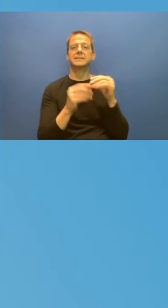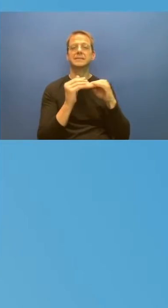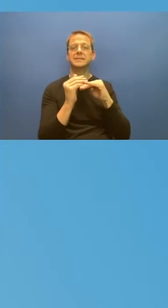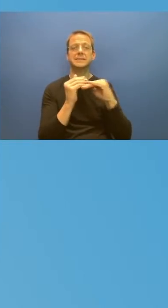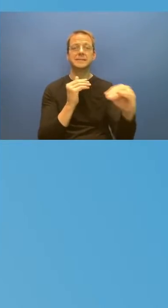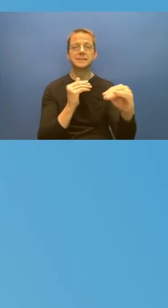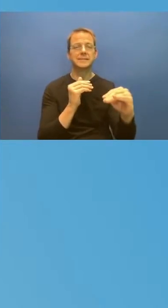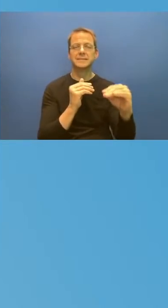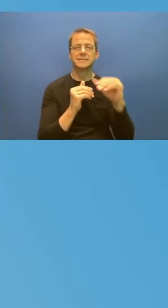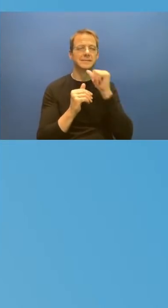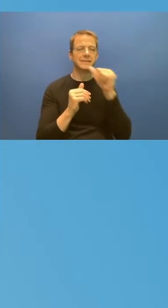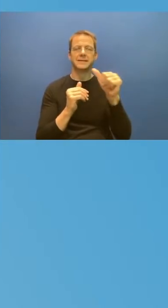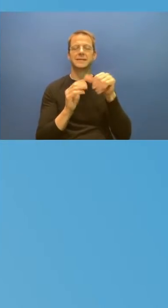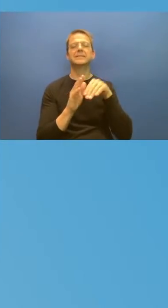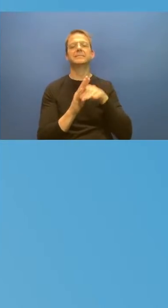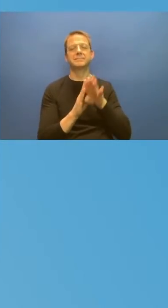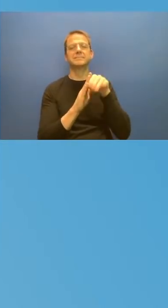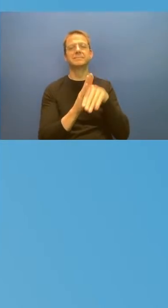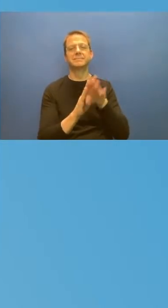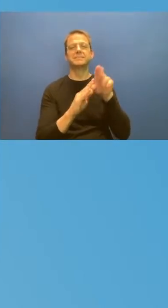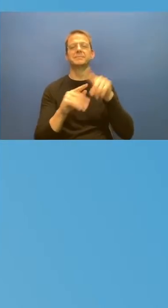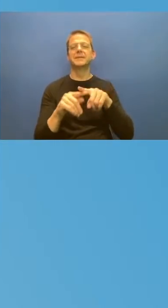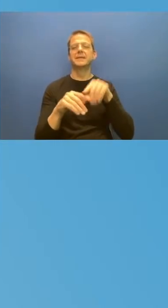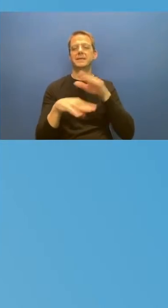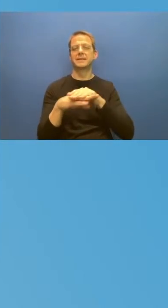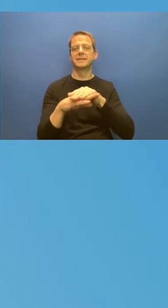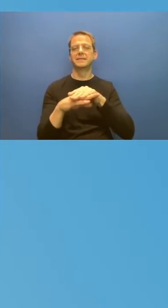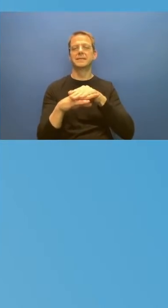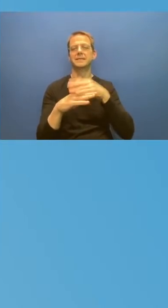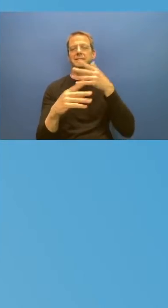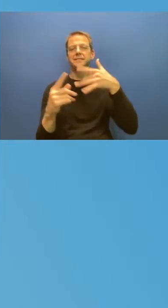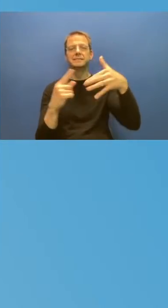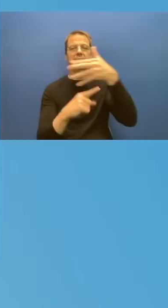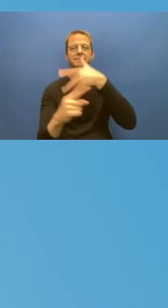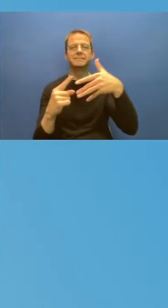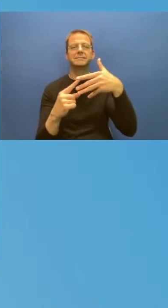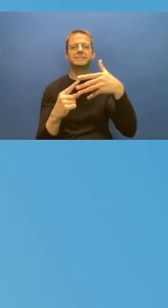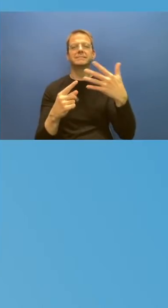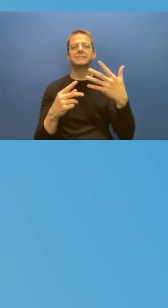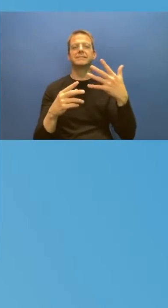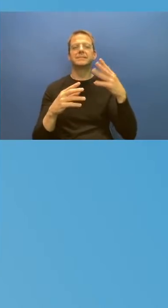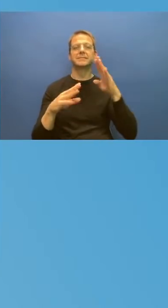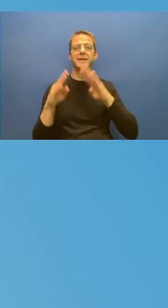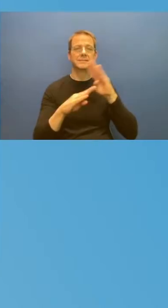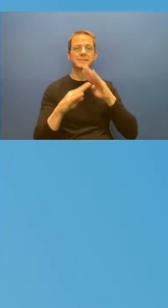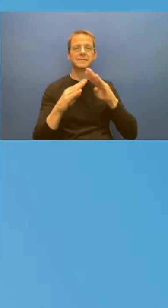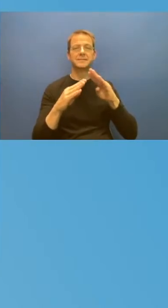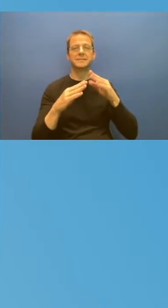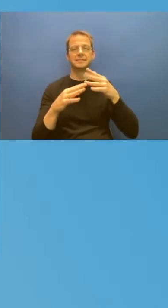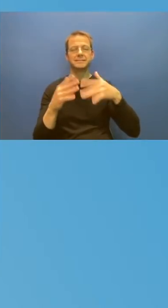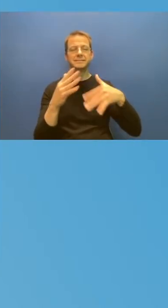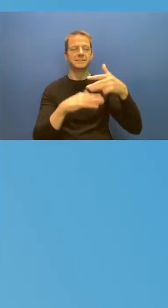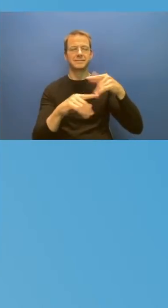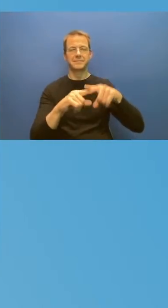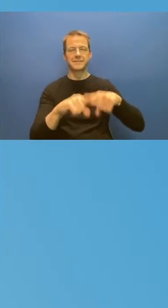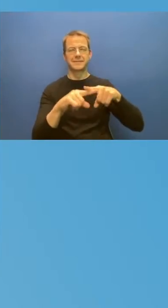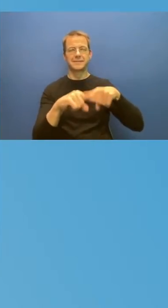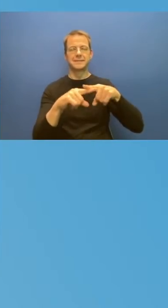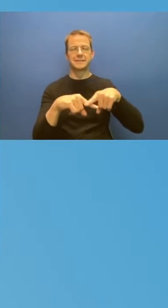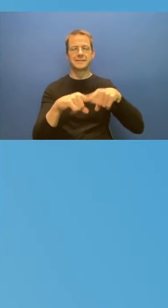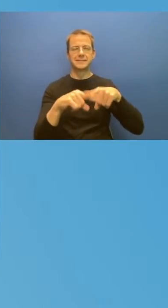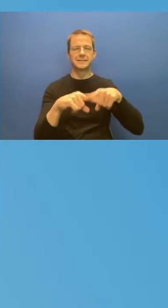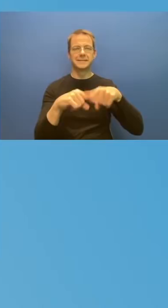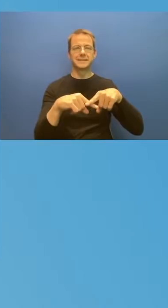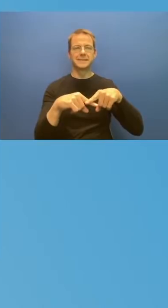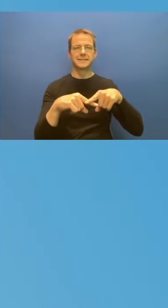your biological situation. So I think, it's an important thing to think about, but also know that